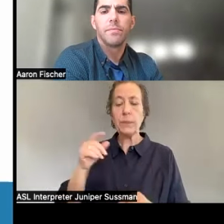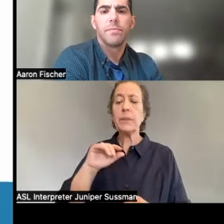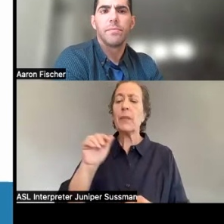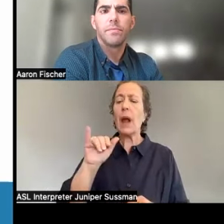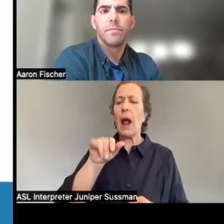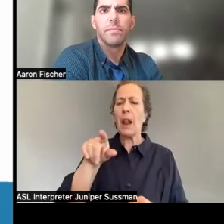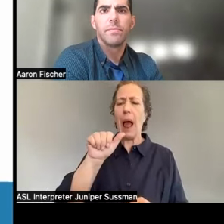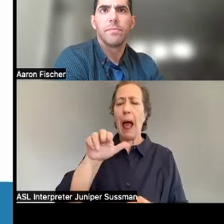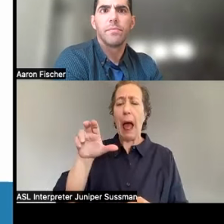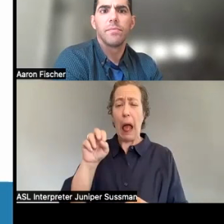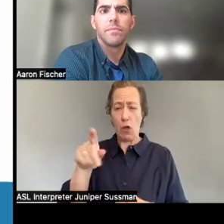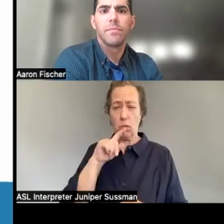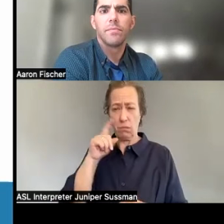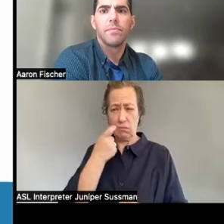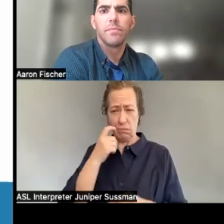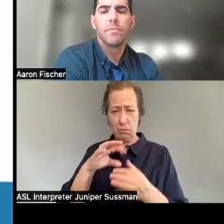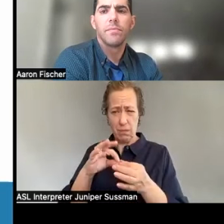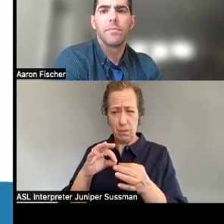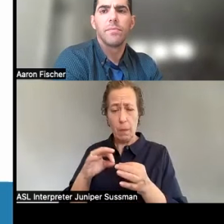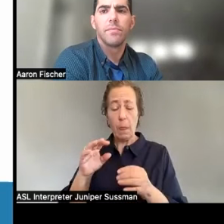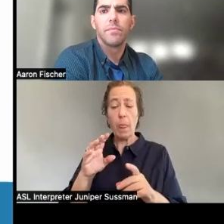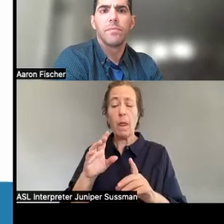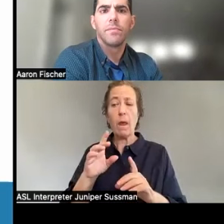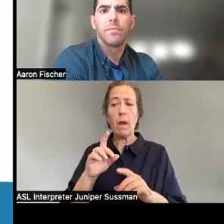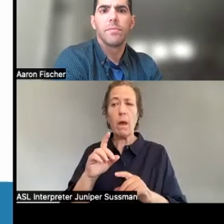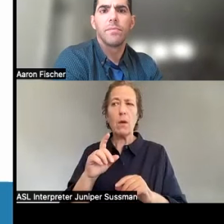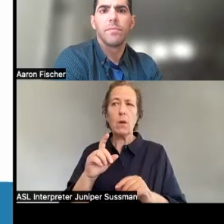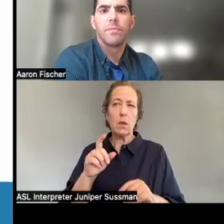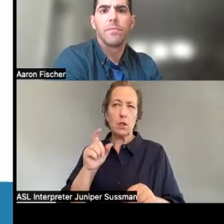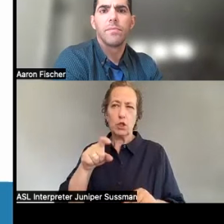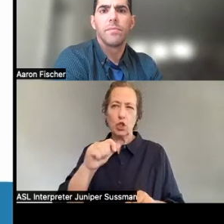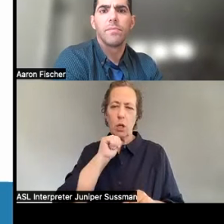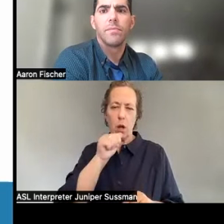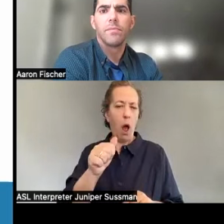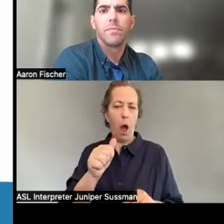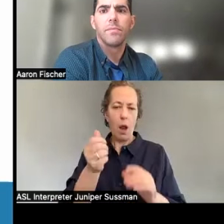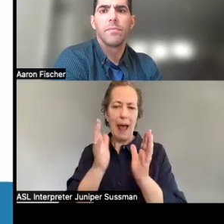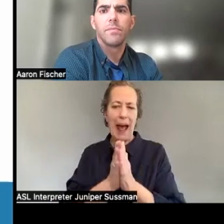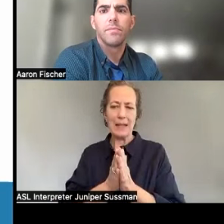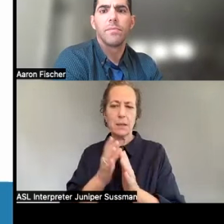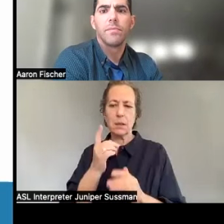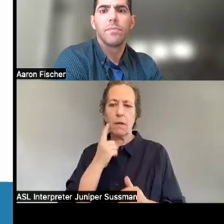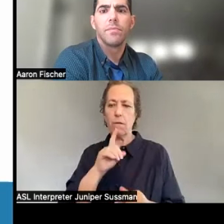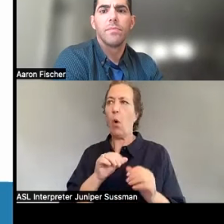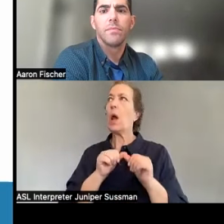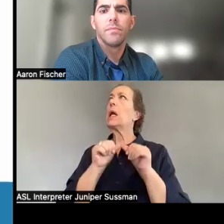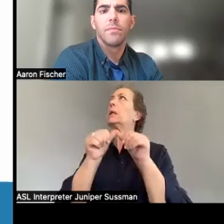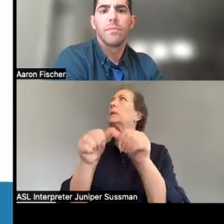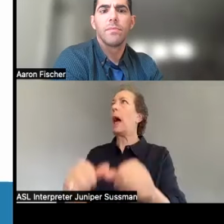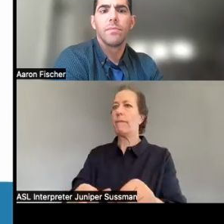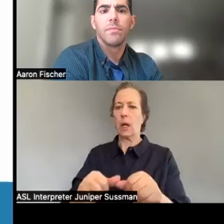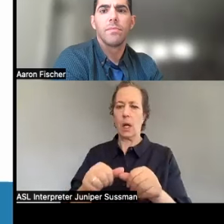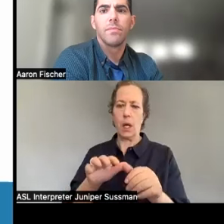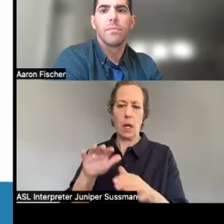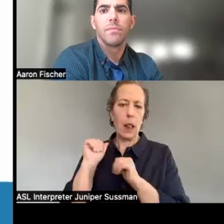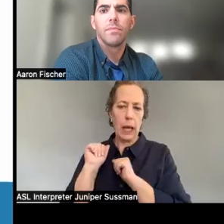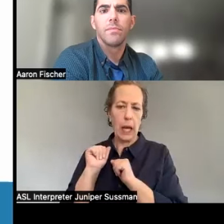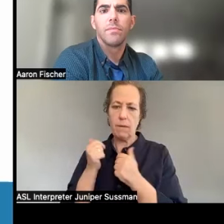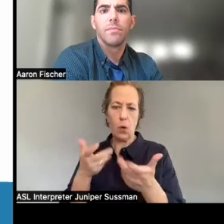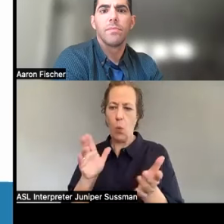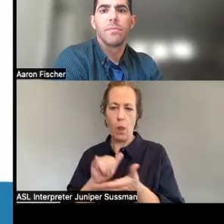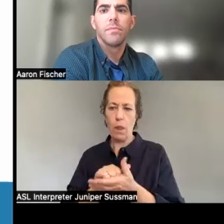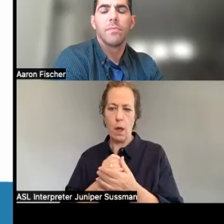the thing not to ask for here is indefinite leave. So she doesn't want to say,